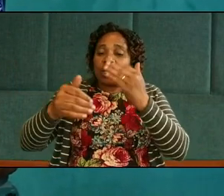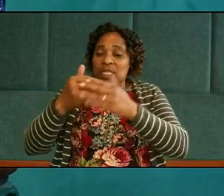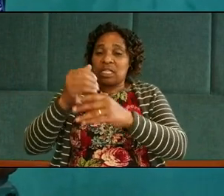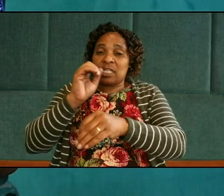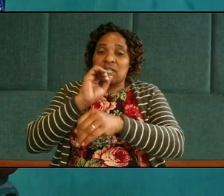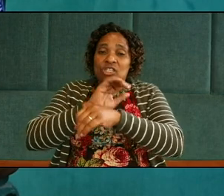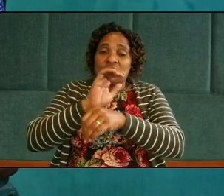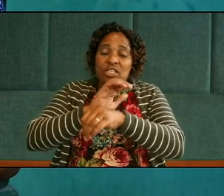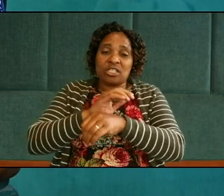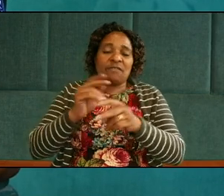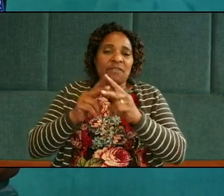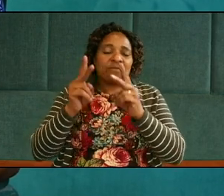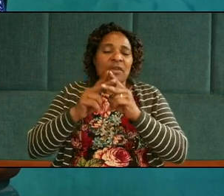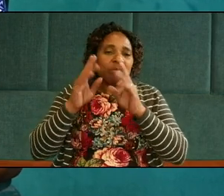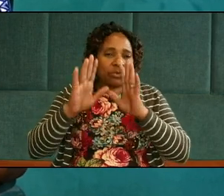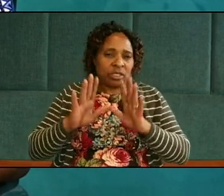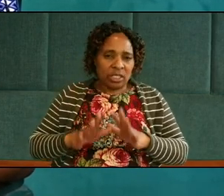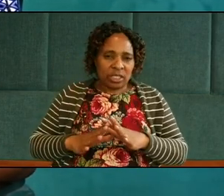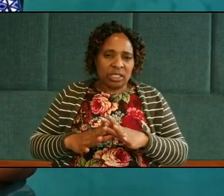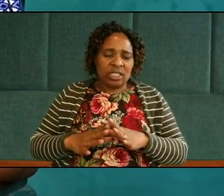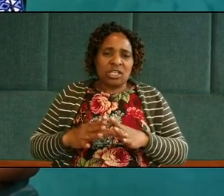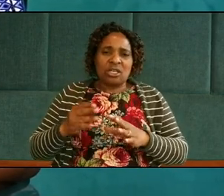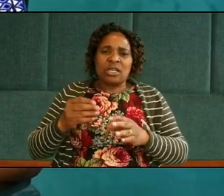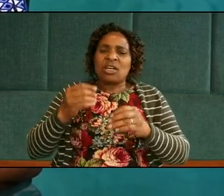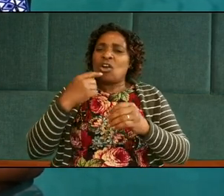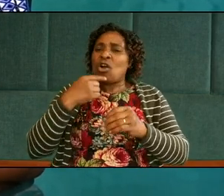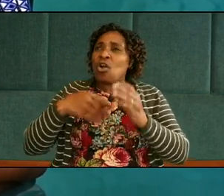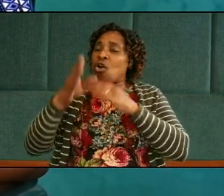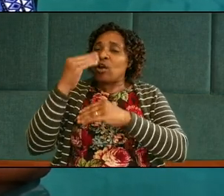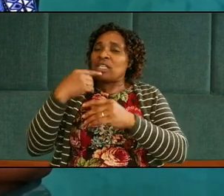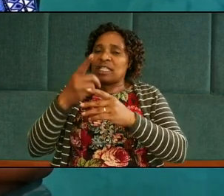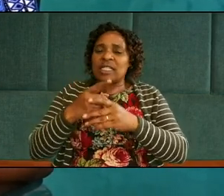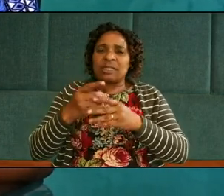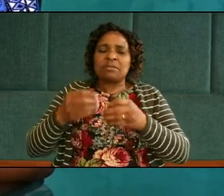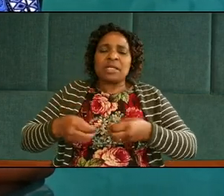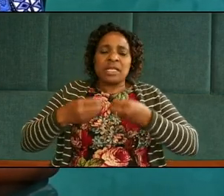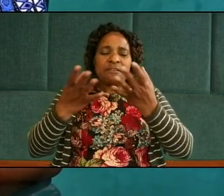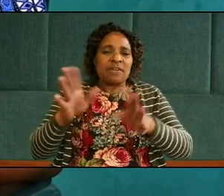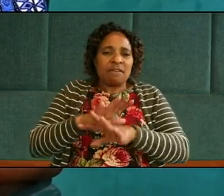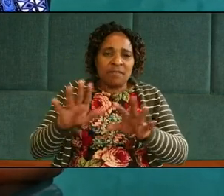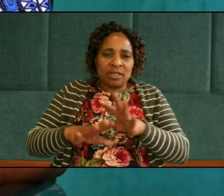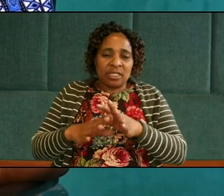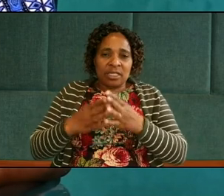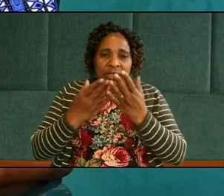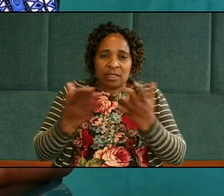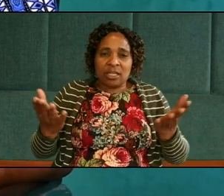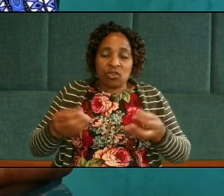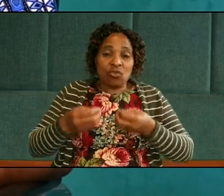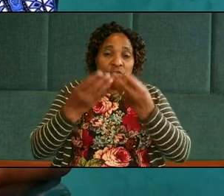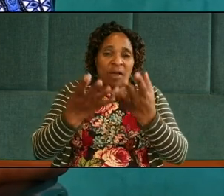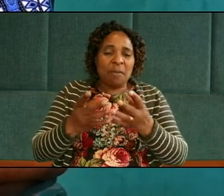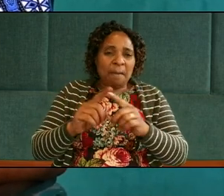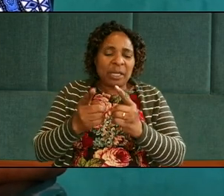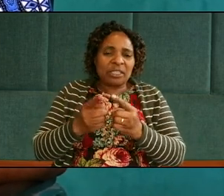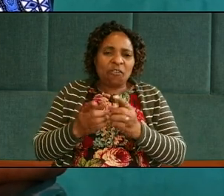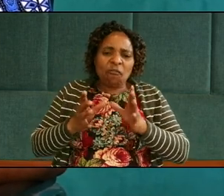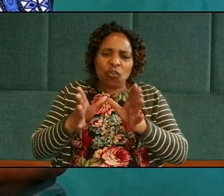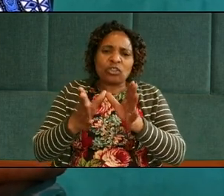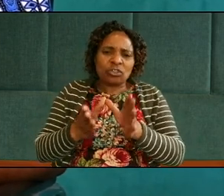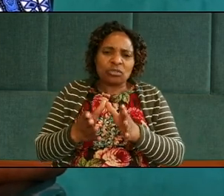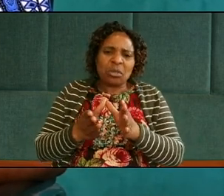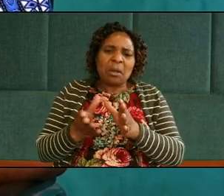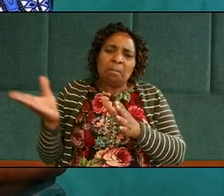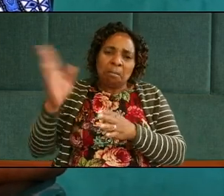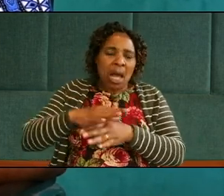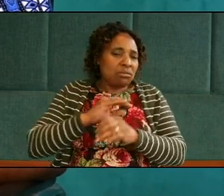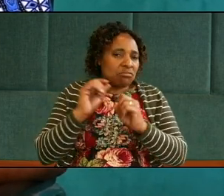really important and shows that God may give you everything that you have, but he will not force you to give back. Will not force